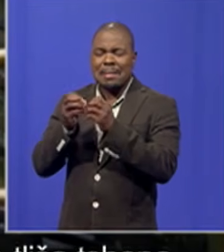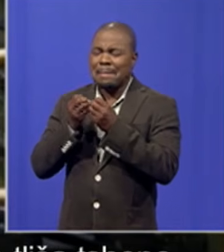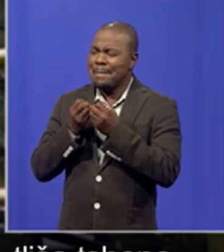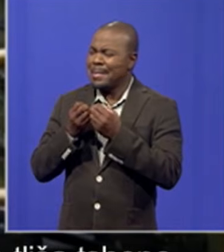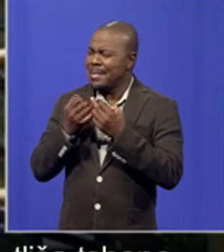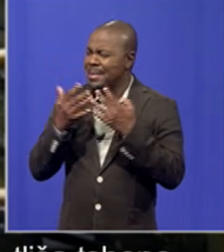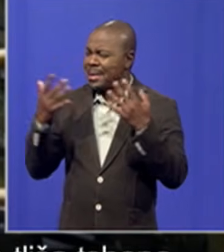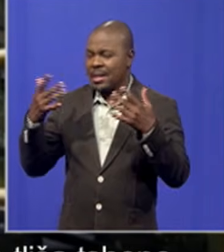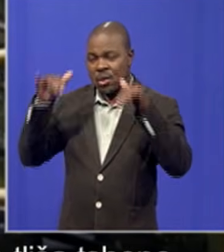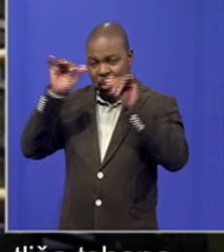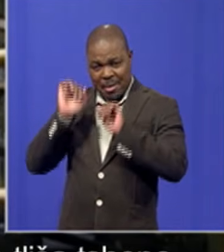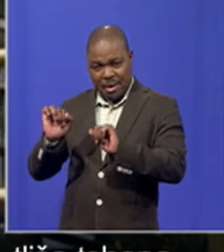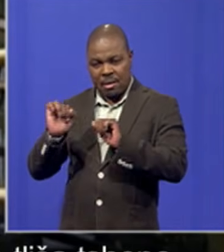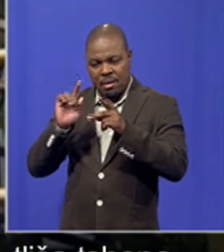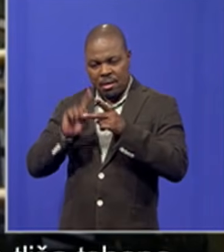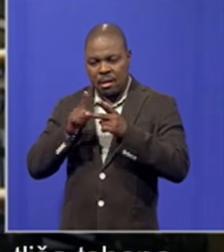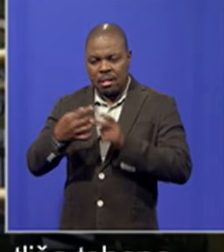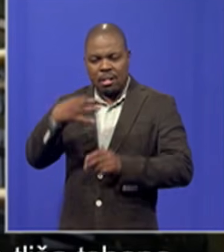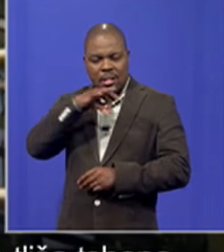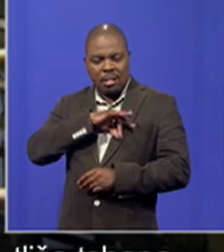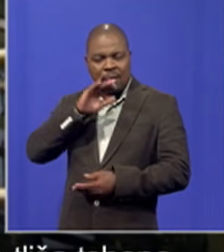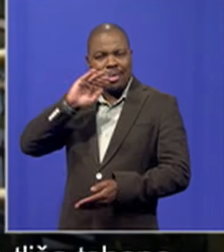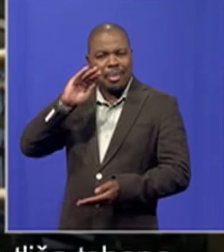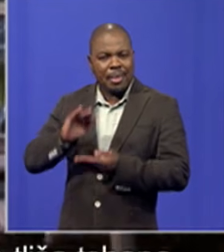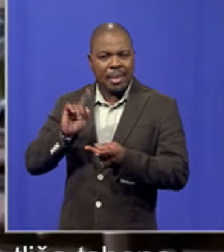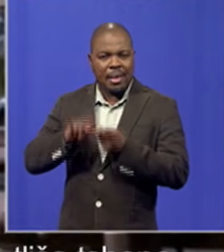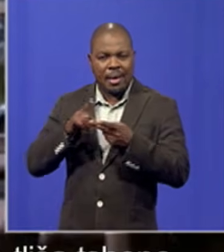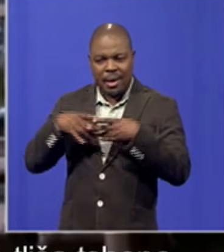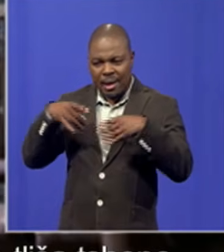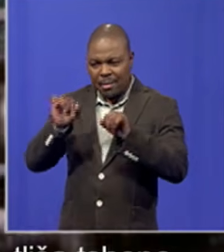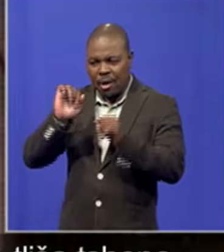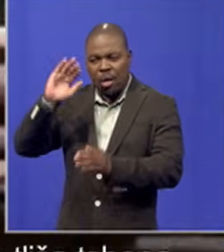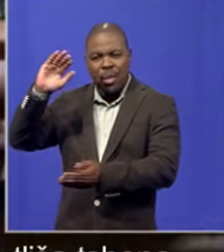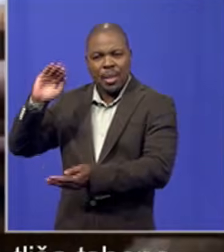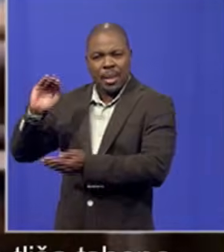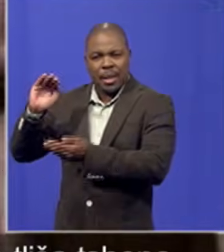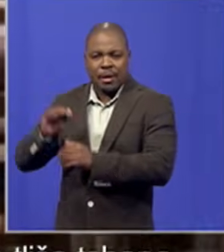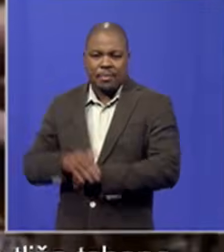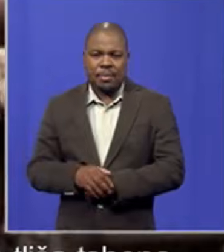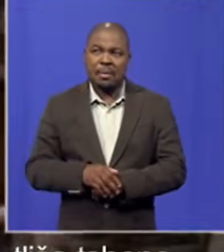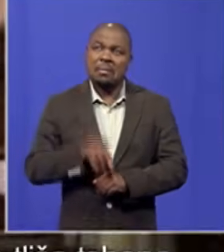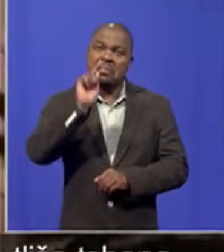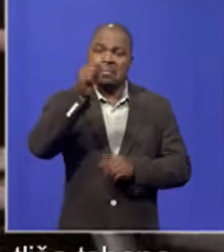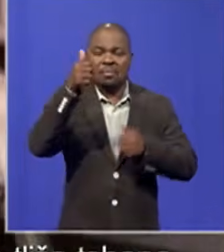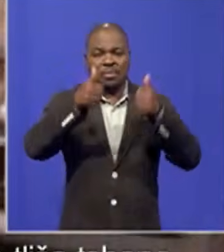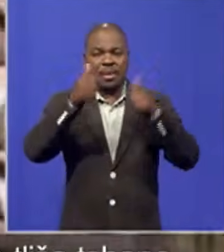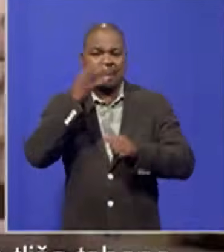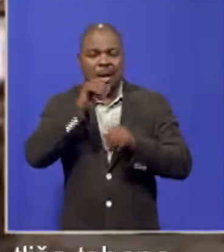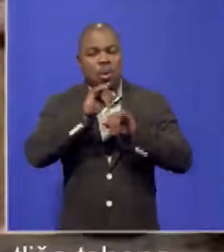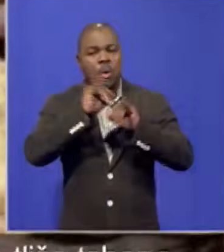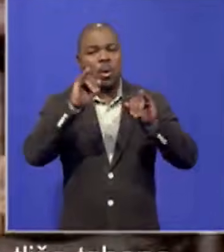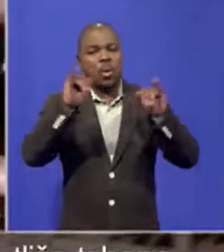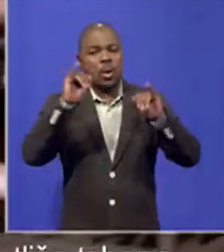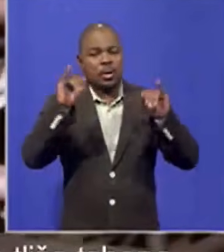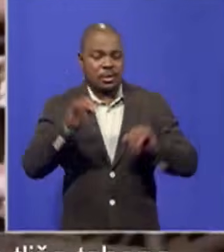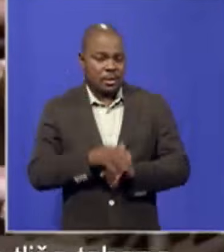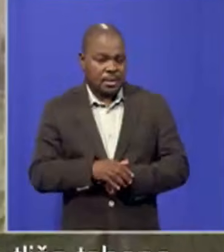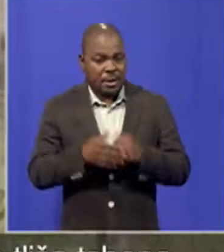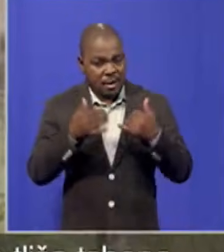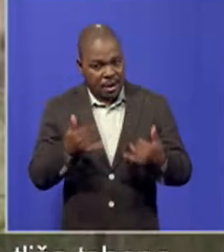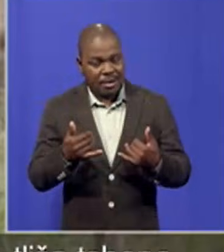bontši e lego seo se amago gampe letseno la bona le mehlape ya bona. Bahlankedi ba re se gakalela go ya pele